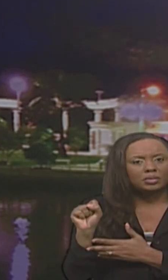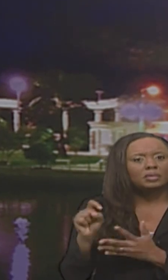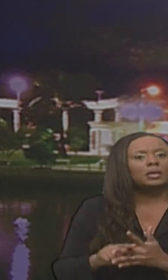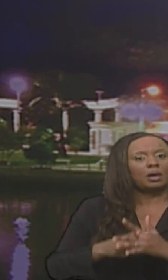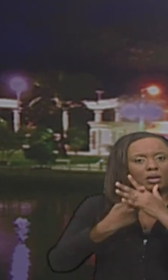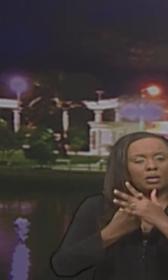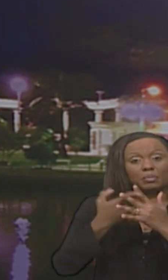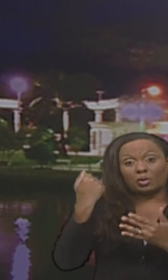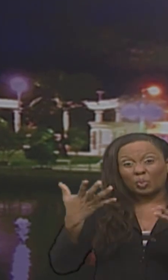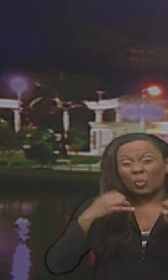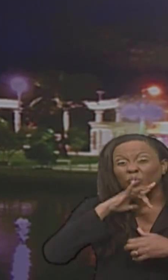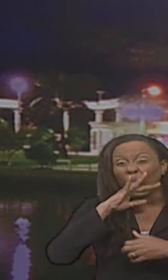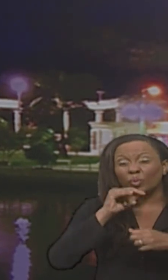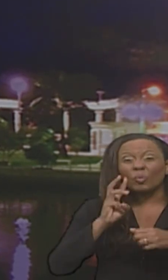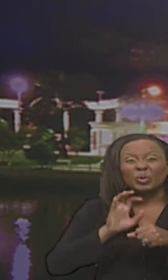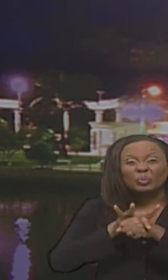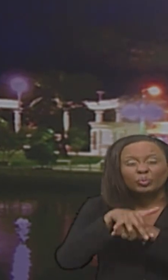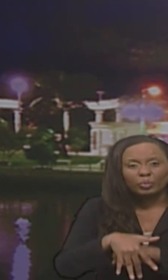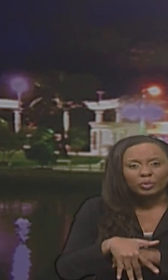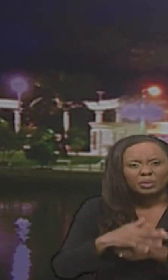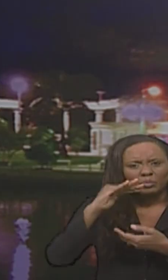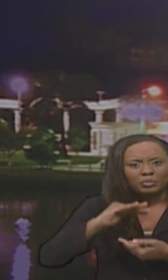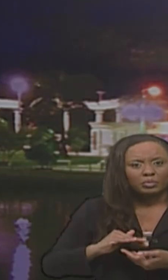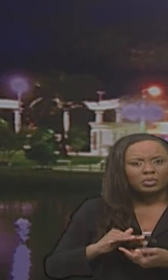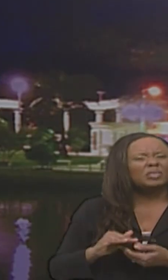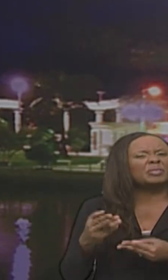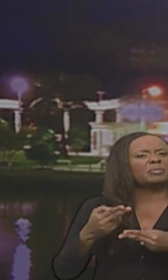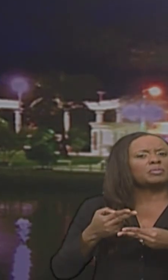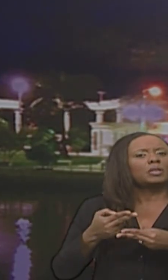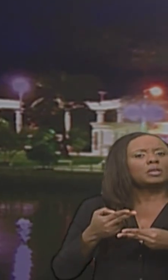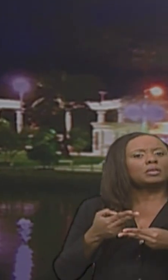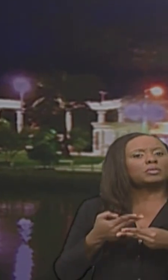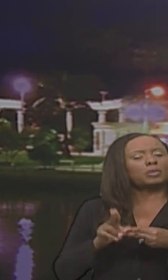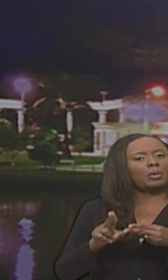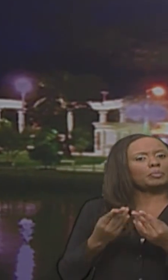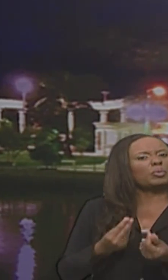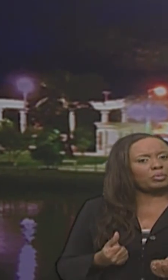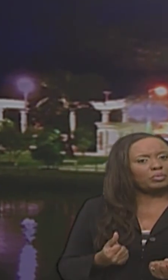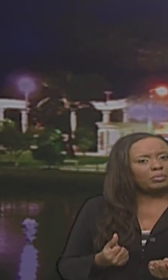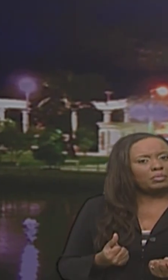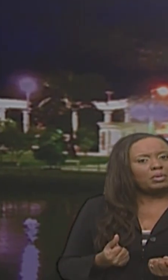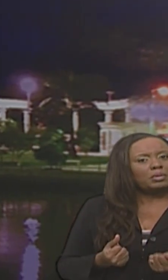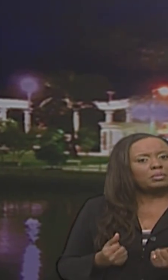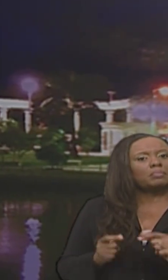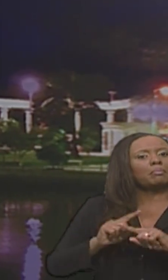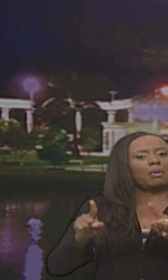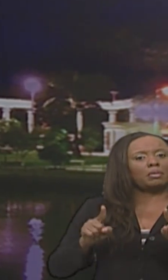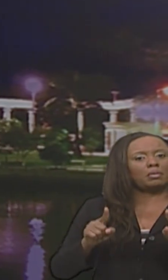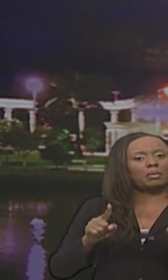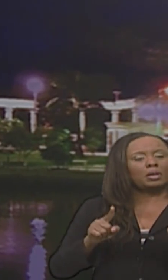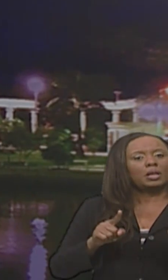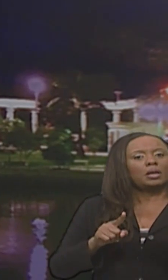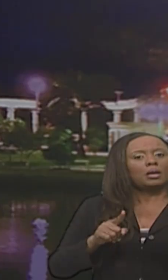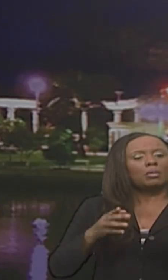on the island's south coast. This is one of the most recent short-term measures introduced by the BWA, and it's expected it will allow